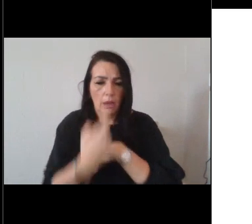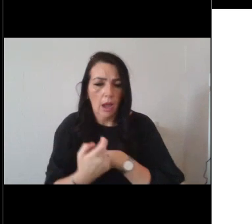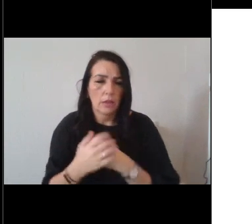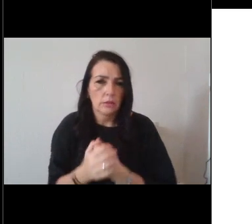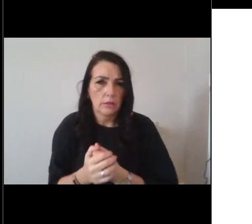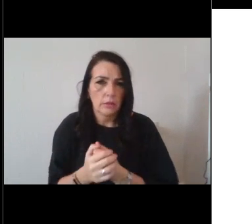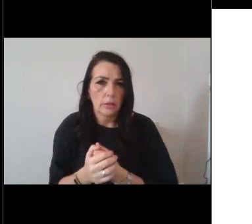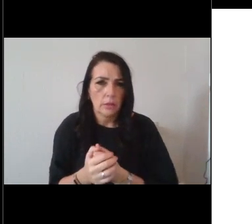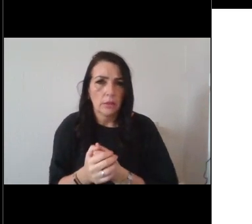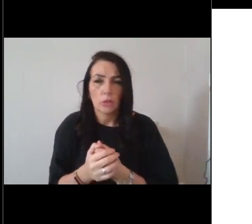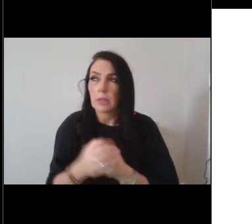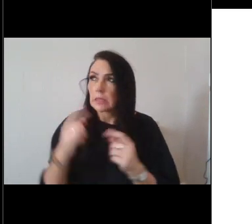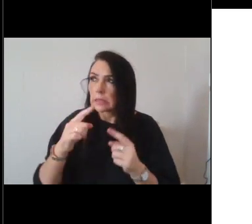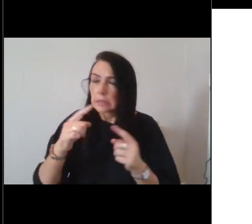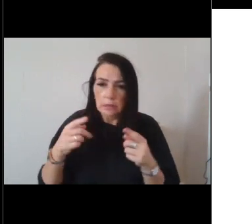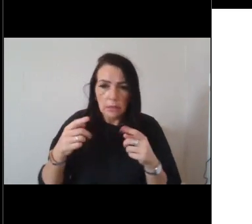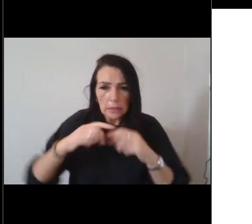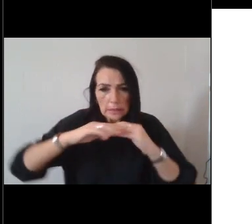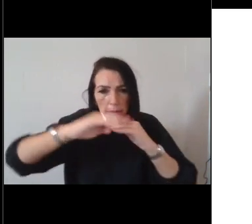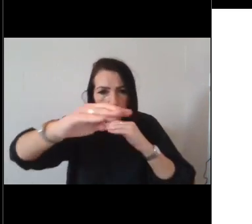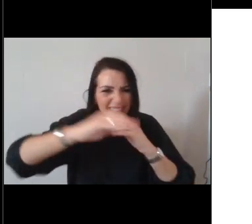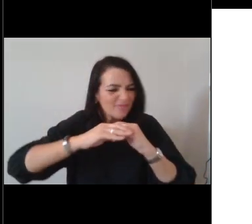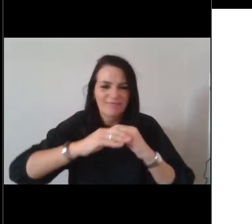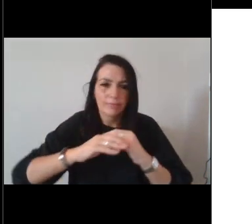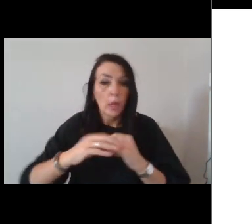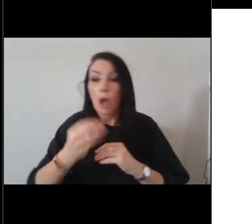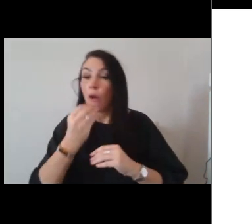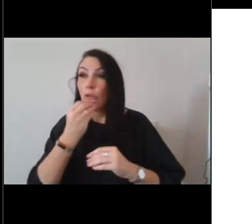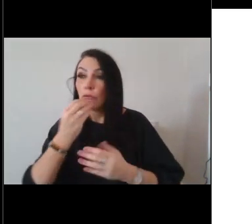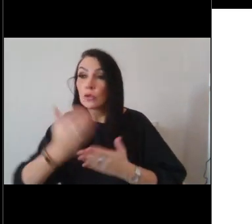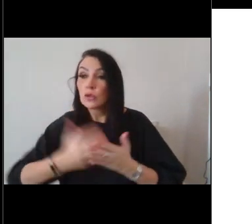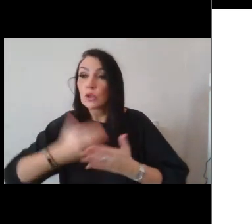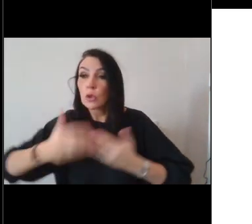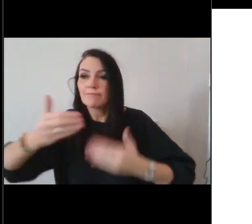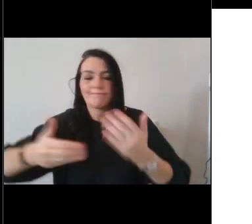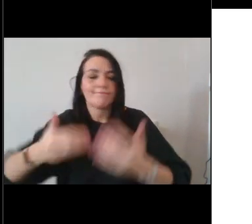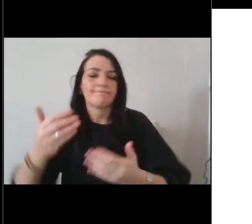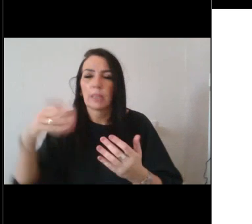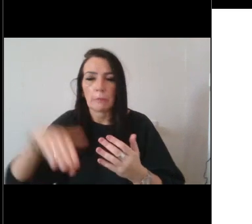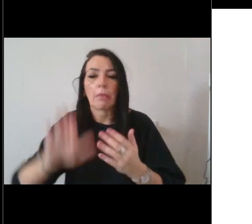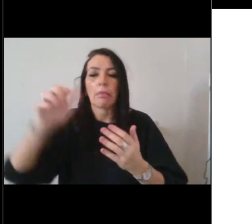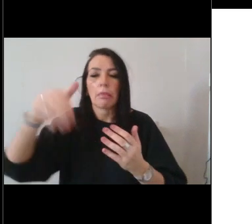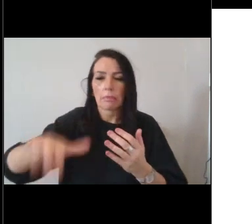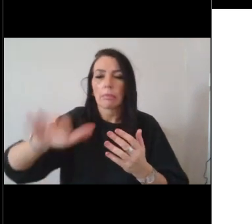ecosystem stability, food security, and the overall health and well-being of the planet.